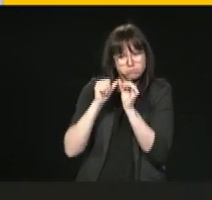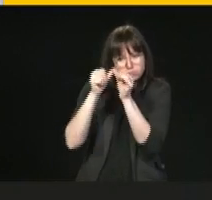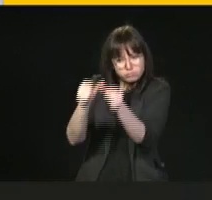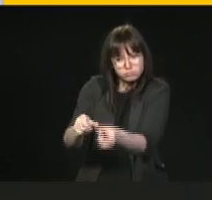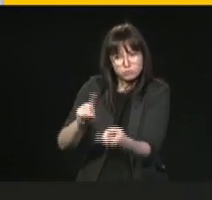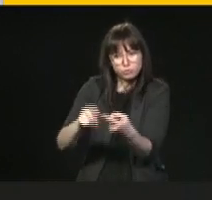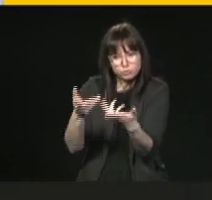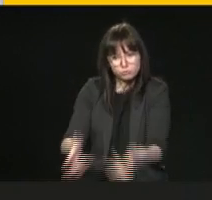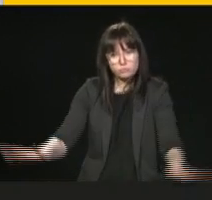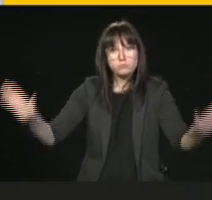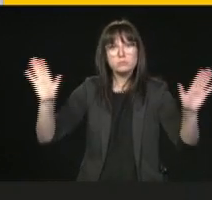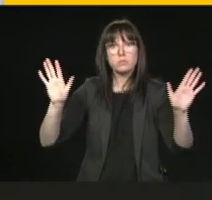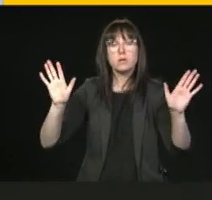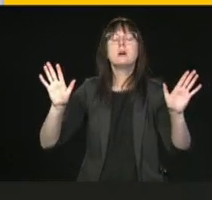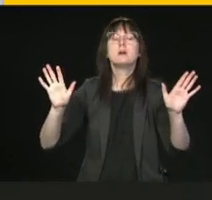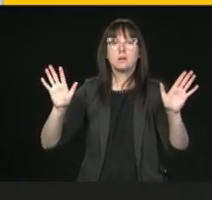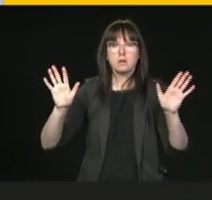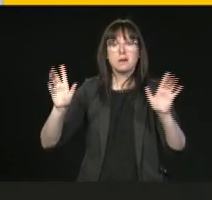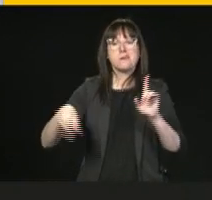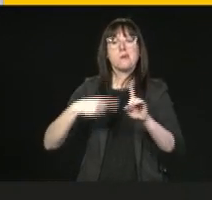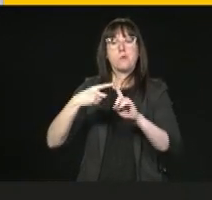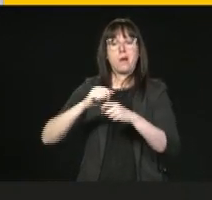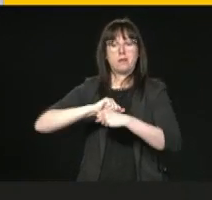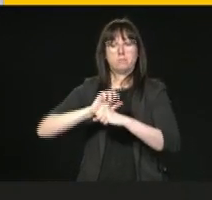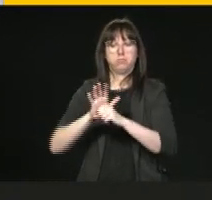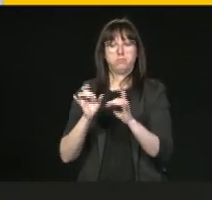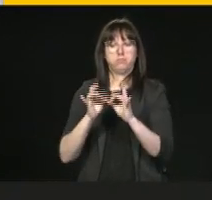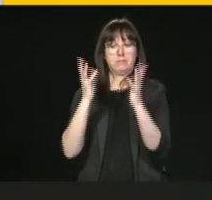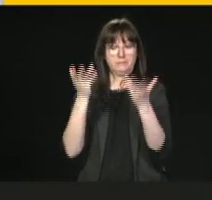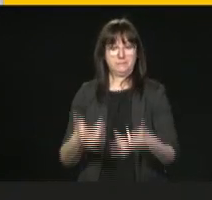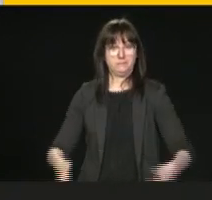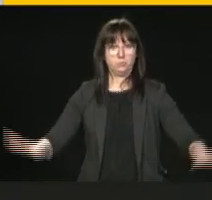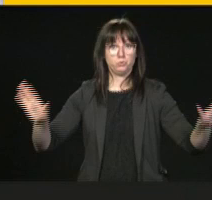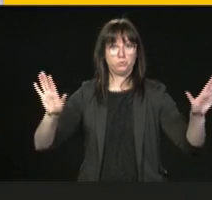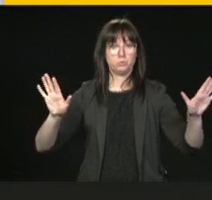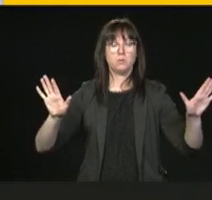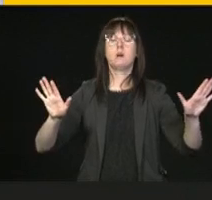we know that coming out of this crisis will be